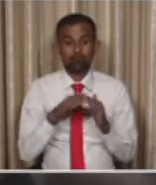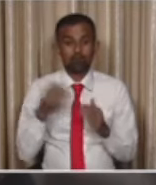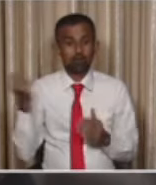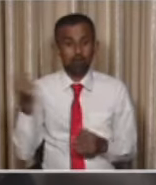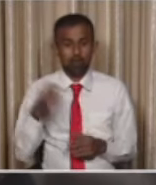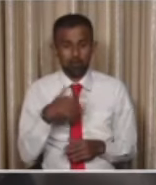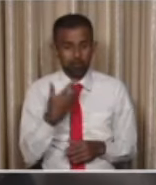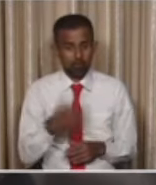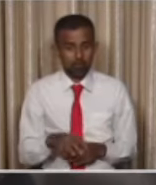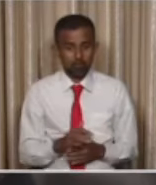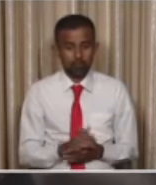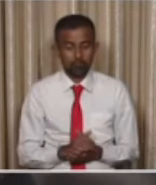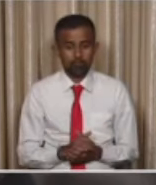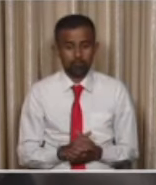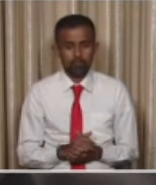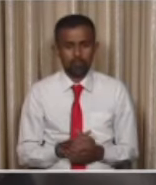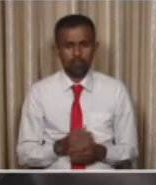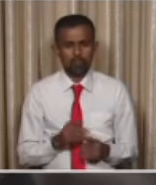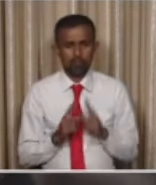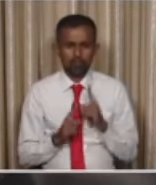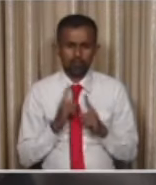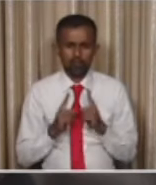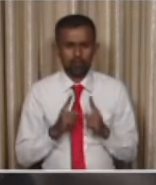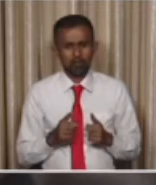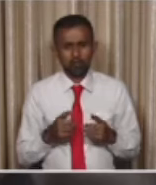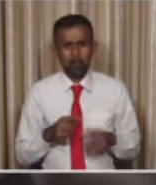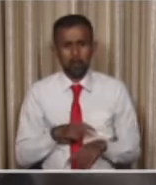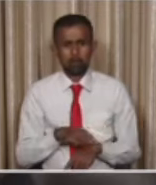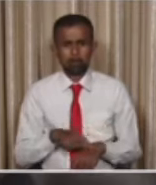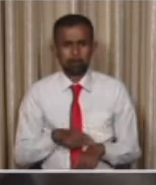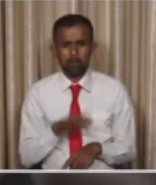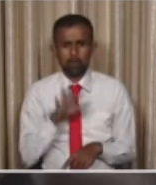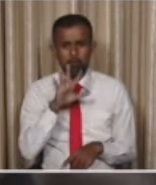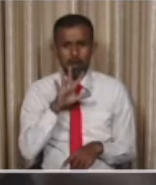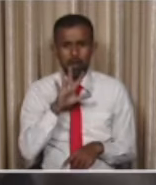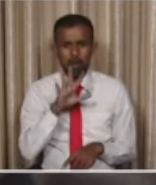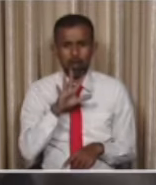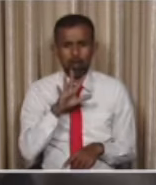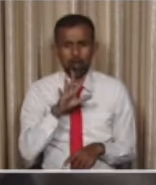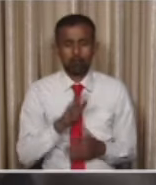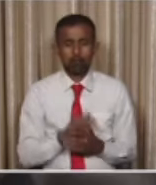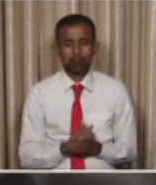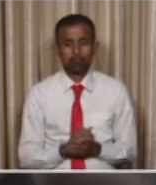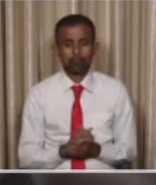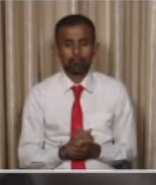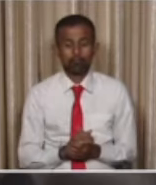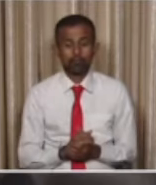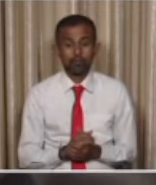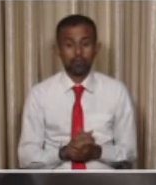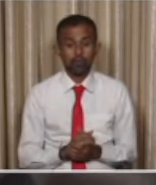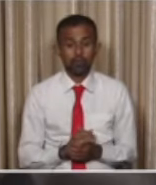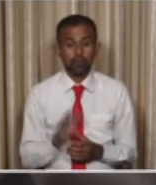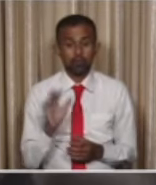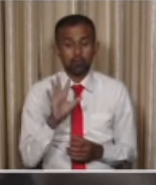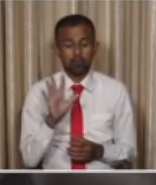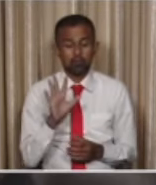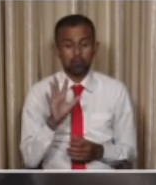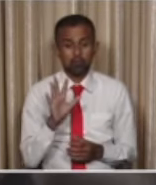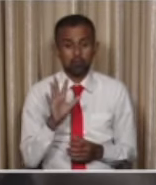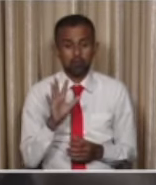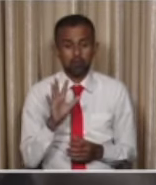deliberation of 5 hours, and that was the fifth meeting at which we were considering these